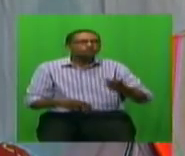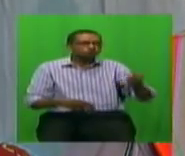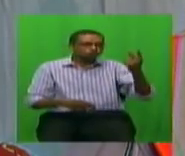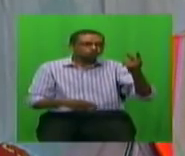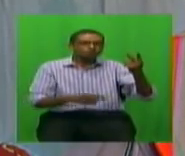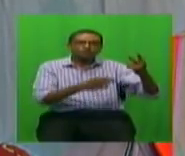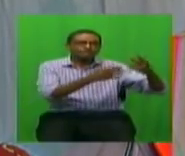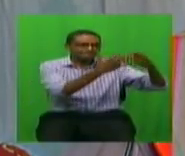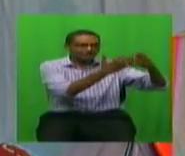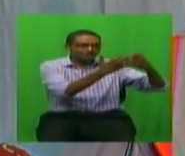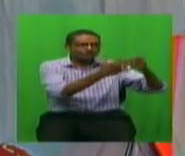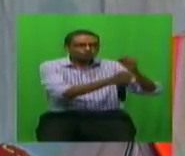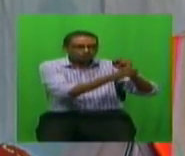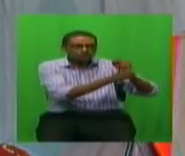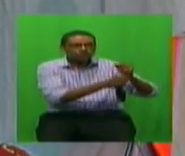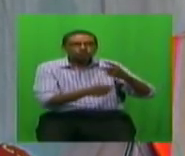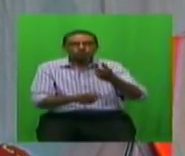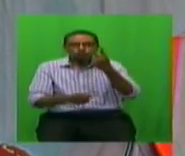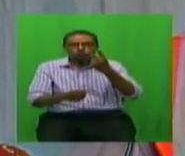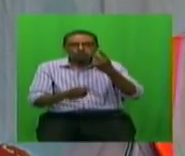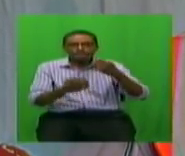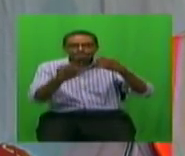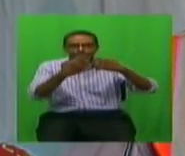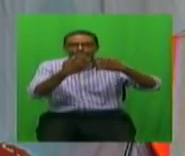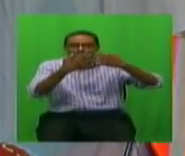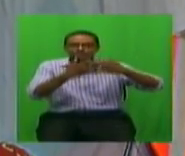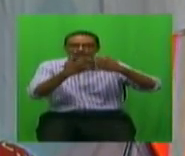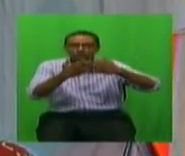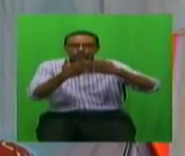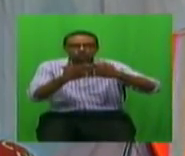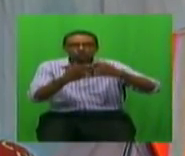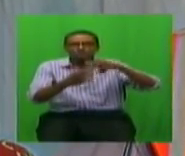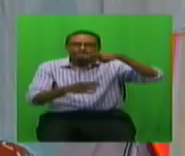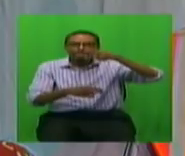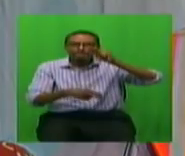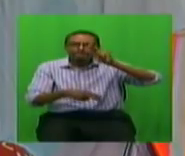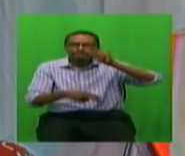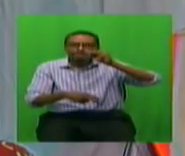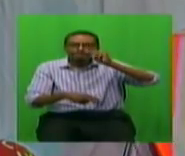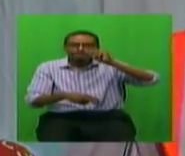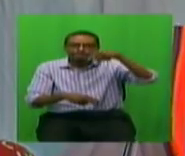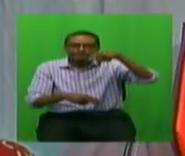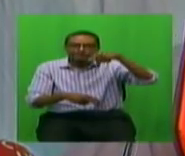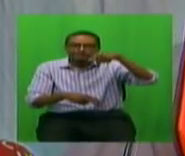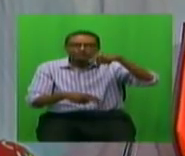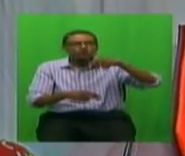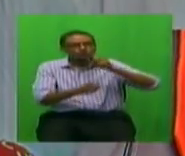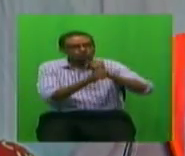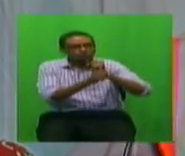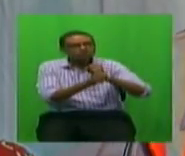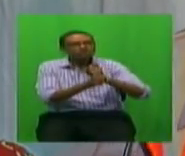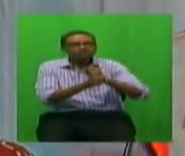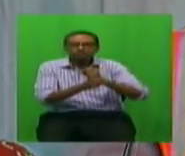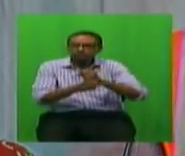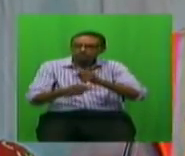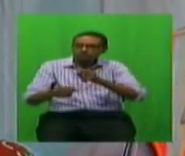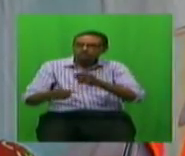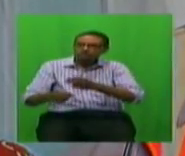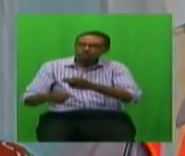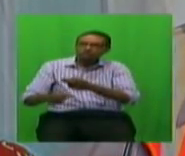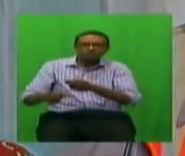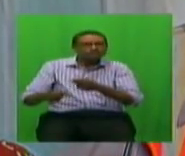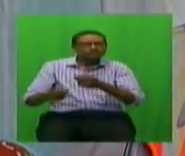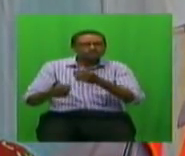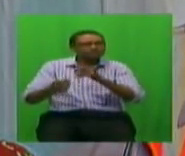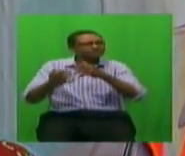Bamboo 2 pumps working, bamboo 3 pumps working. The Sealots area where we have that pump house, pumps working. One of